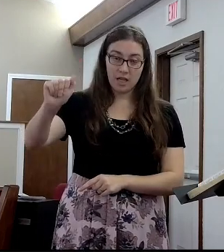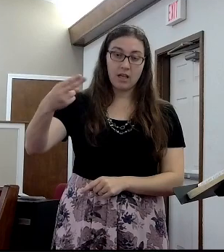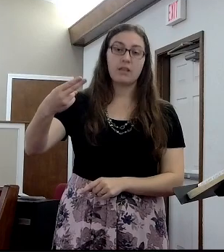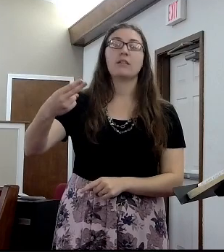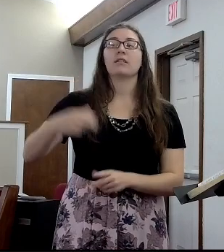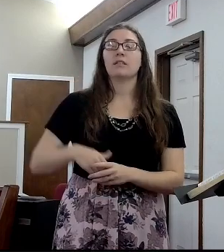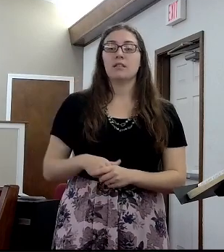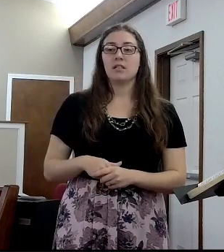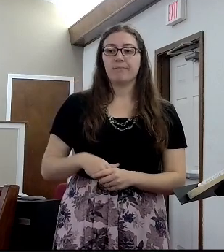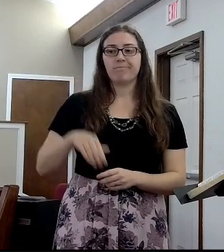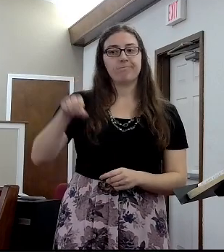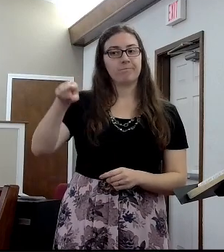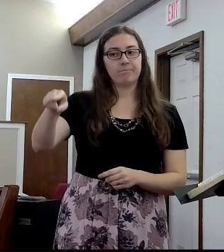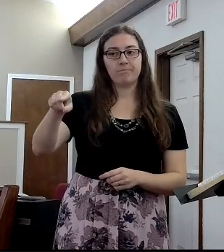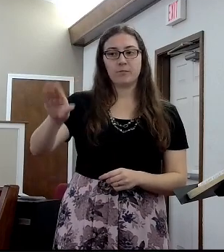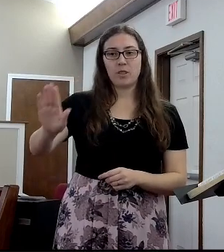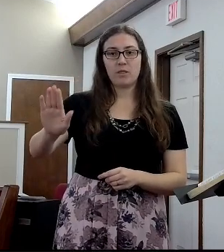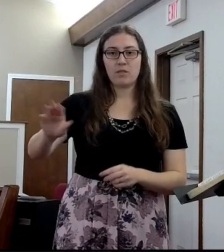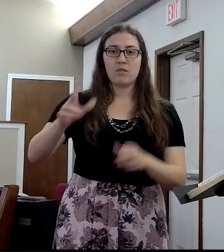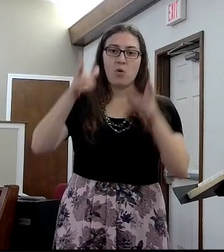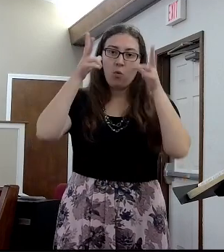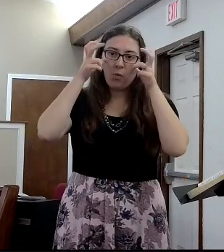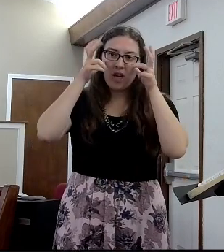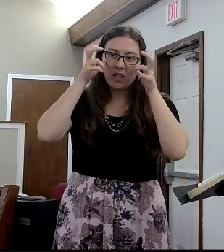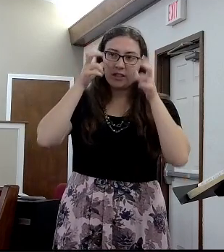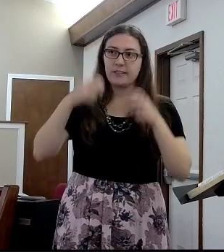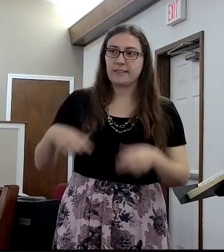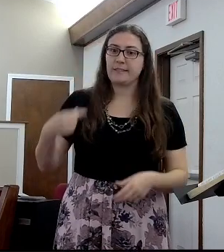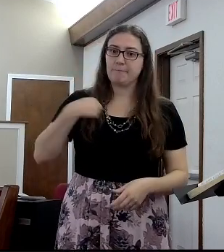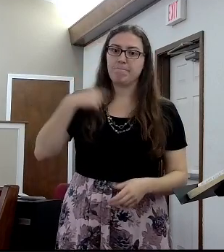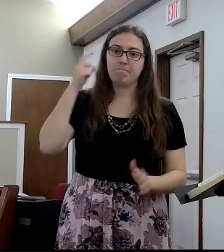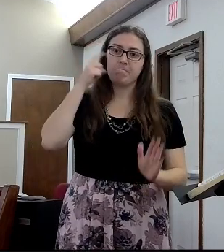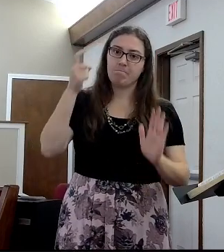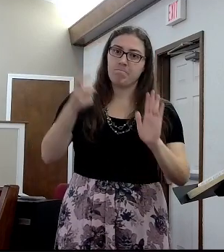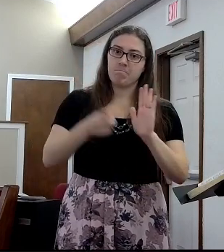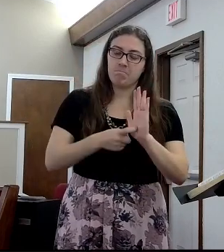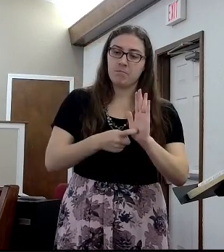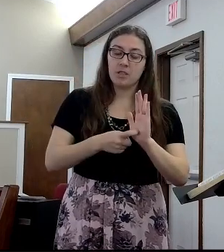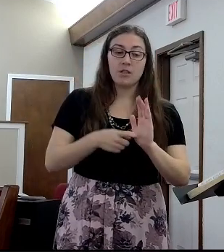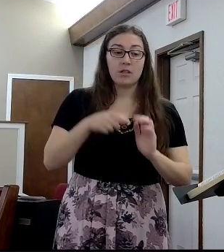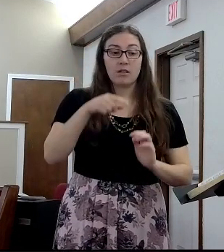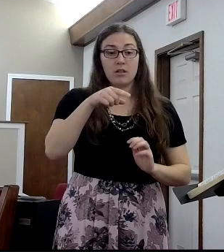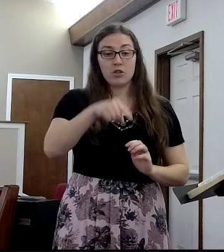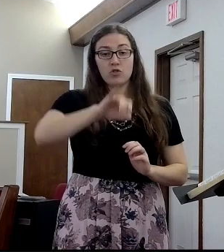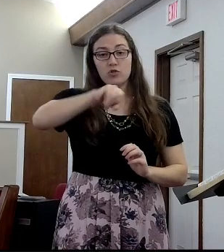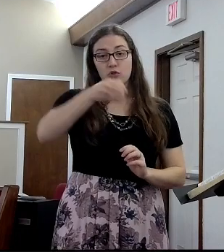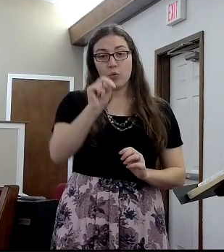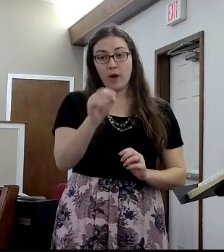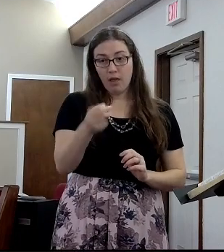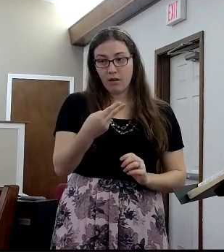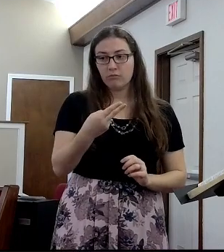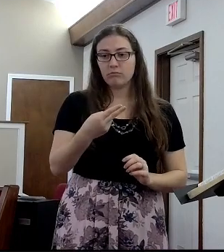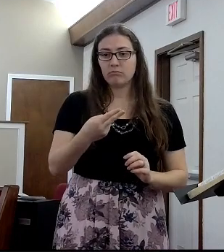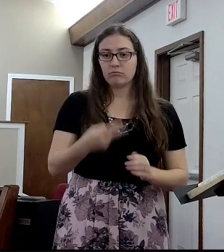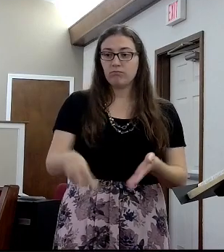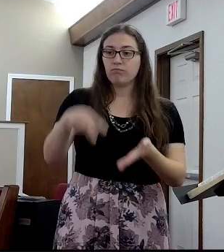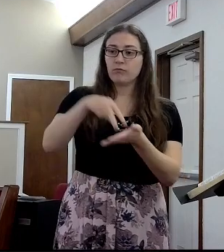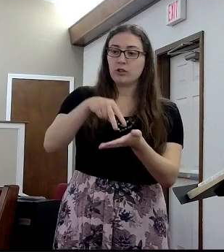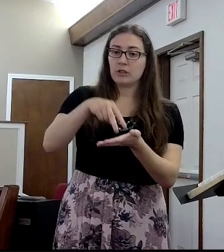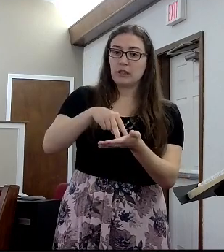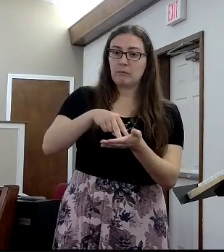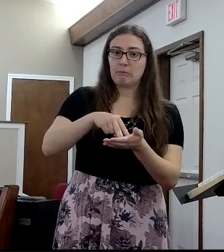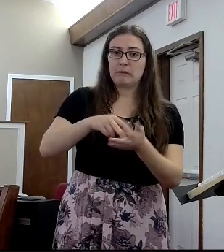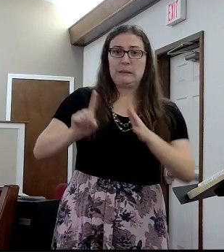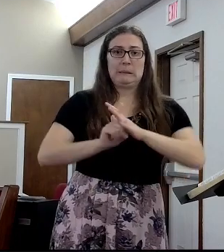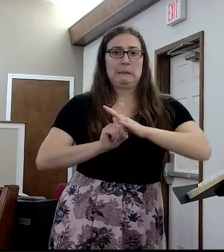Nineveh, the great city, and cry against it, for their wickedness has come up before me. But Jonah rose up to flee unto